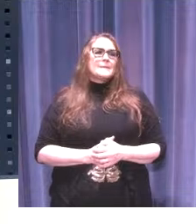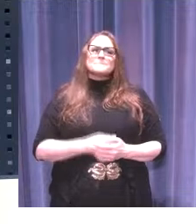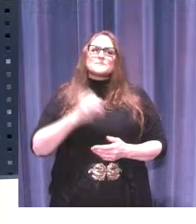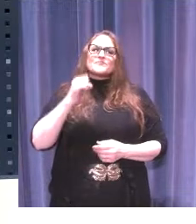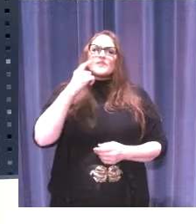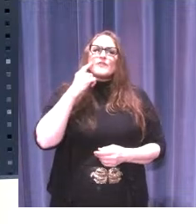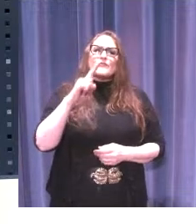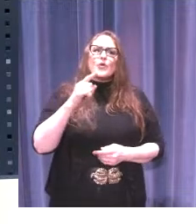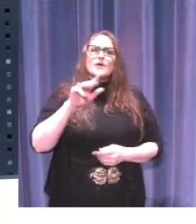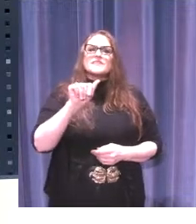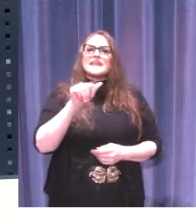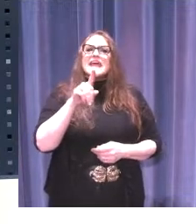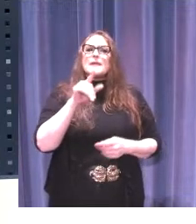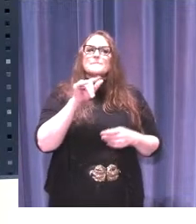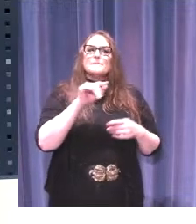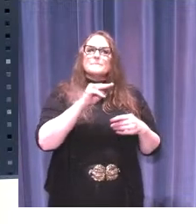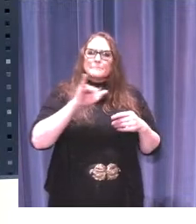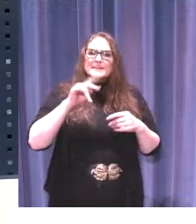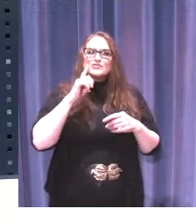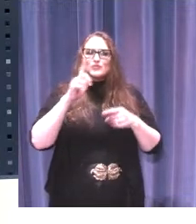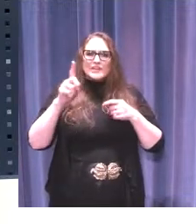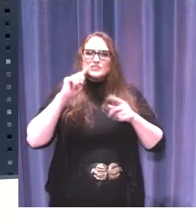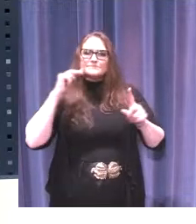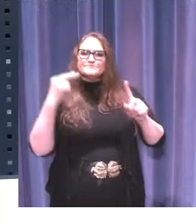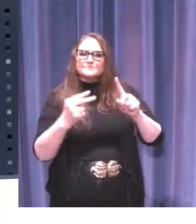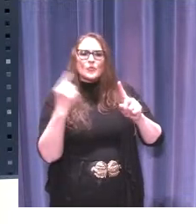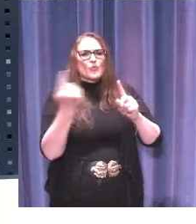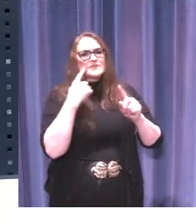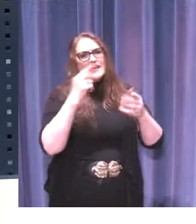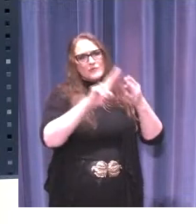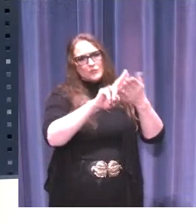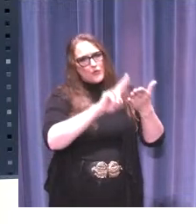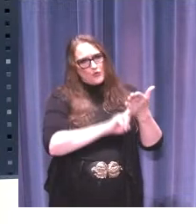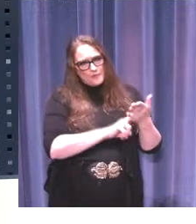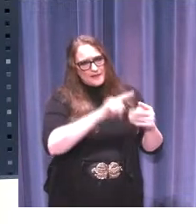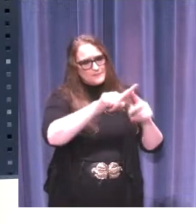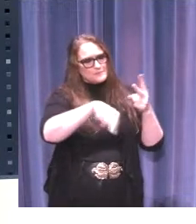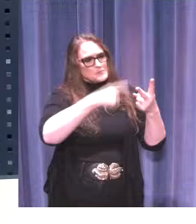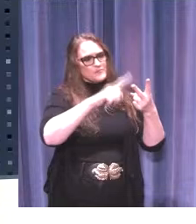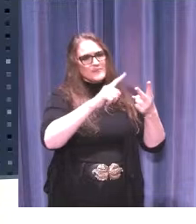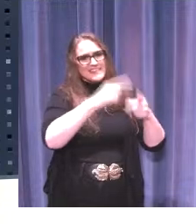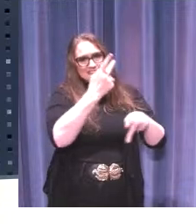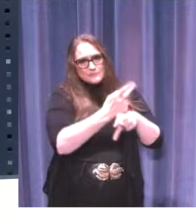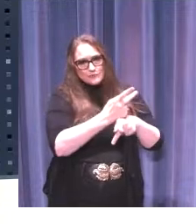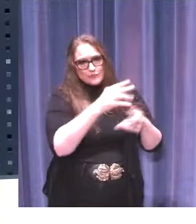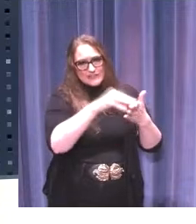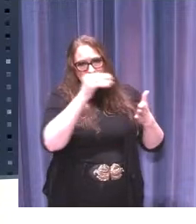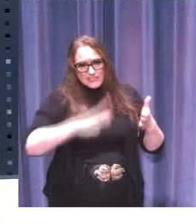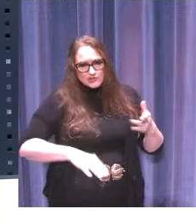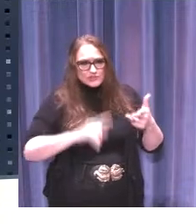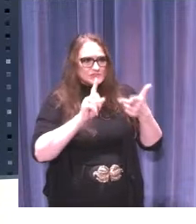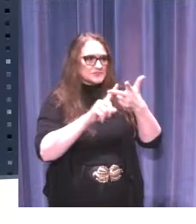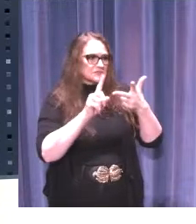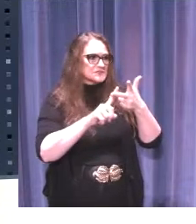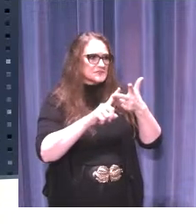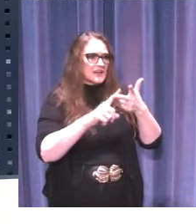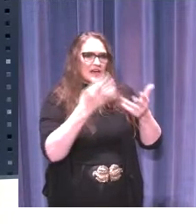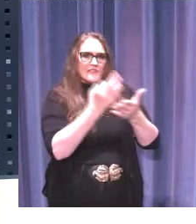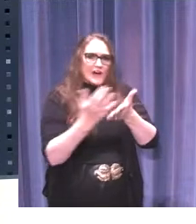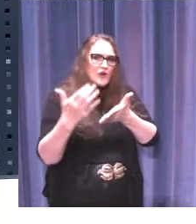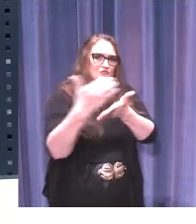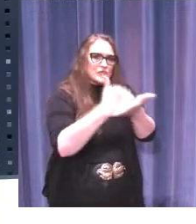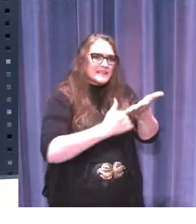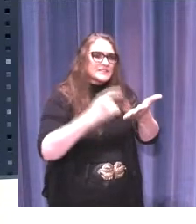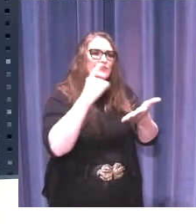for the administration standpoint, you're always going to have enrollment, retention, fundraising in terms of our